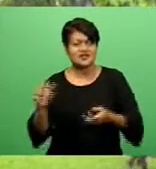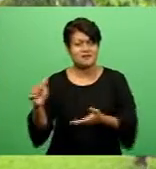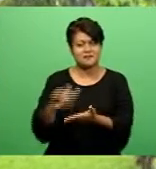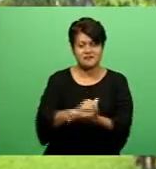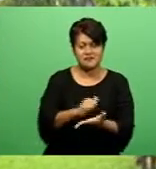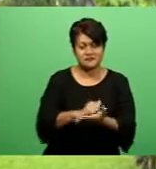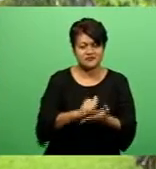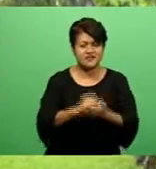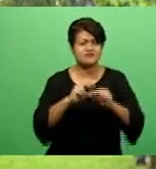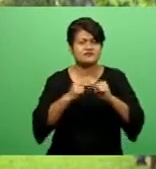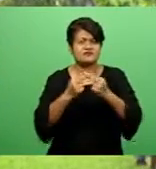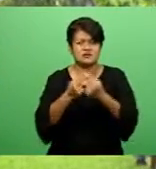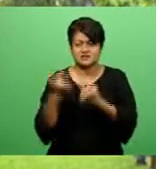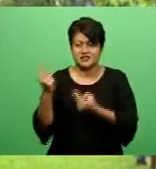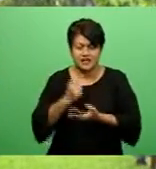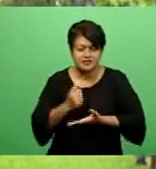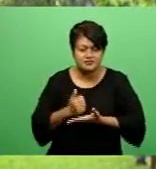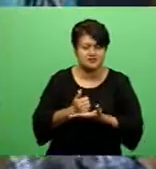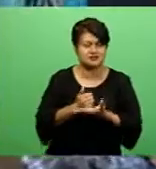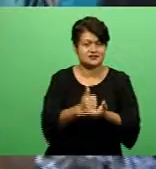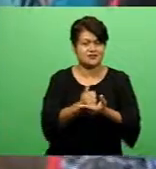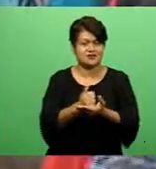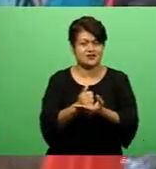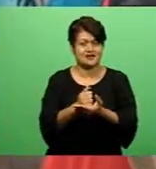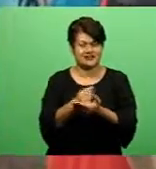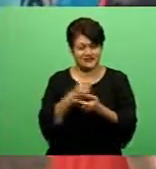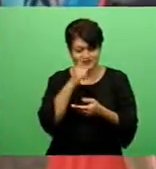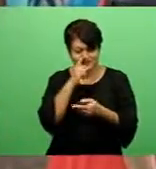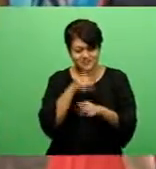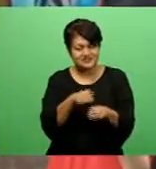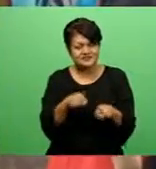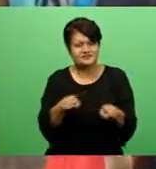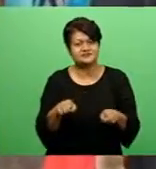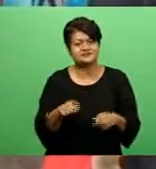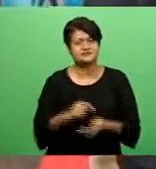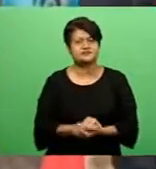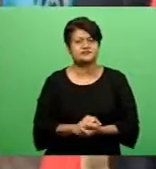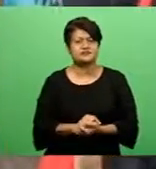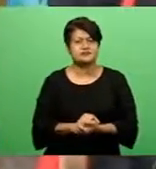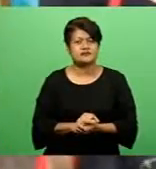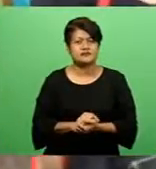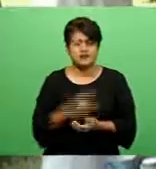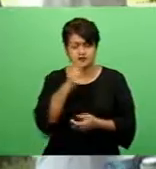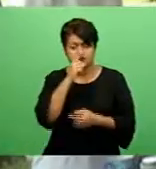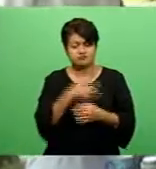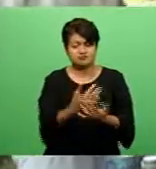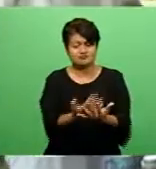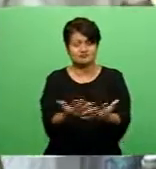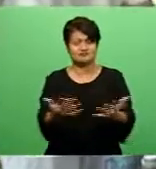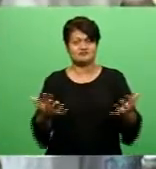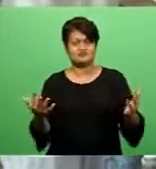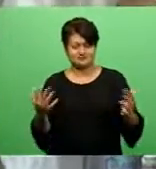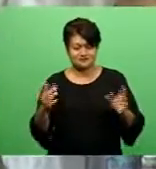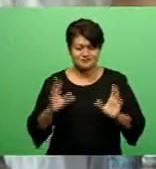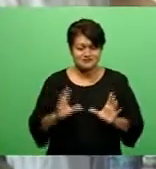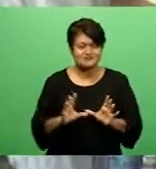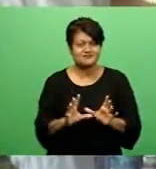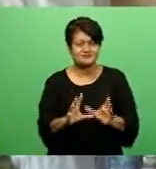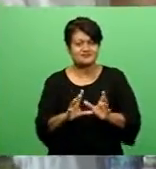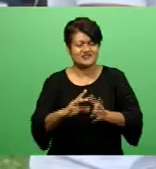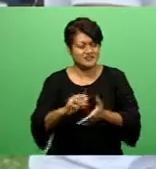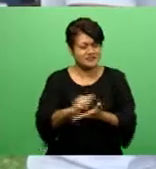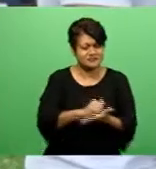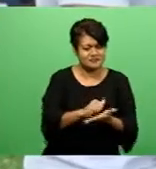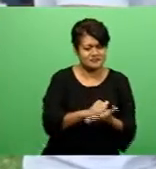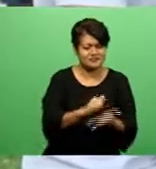together to come out and support the local vendors. The response from the public was overwhelming, and majority enjoyed seeing vendors venturing into